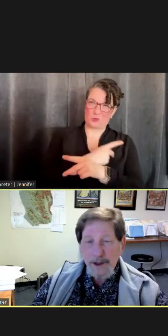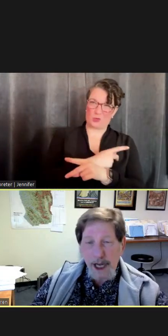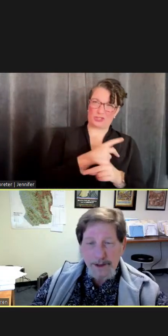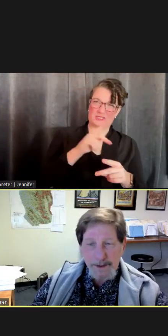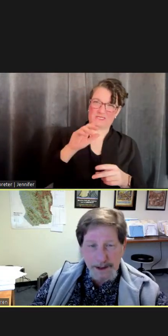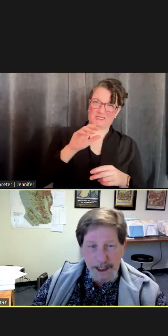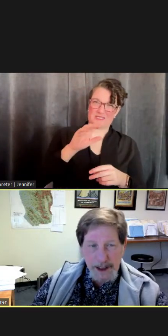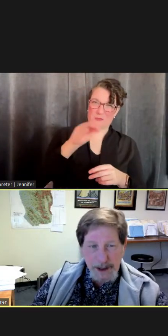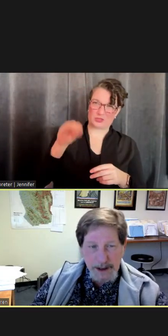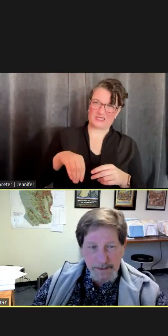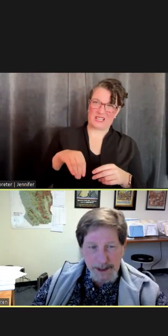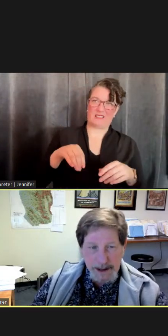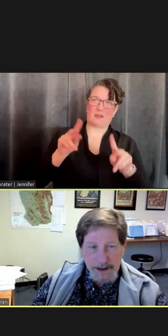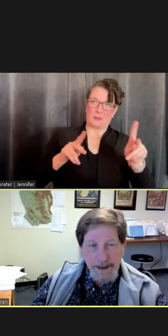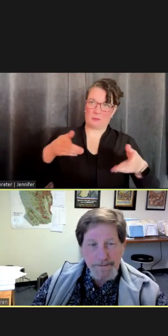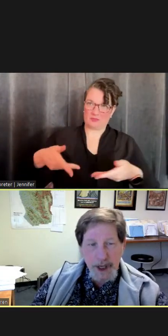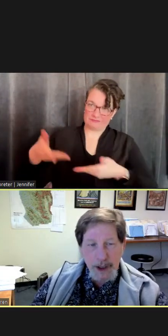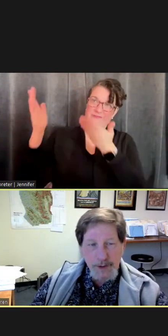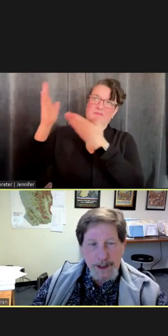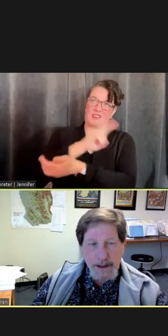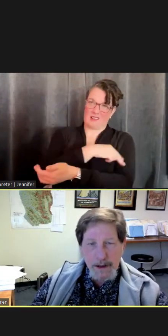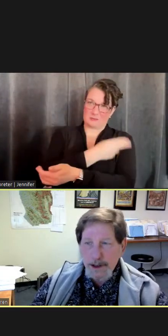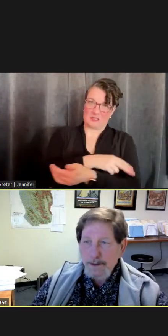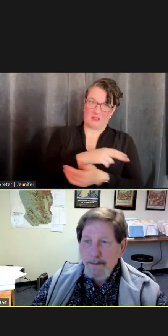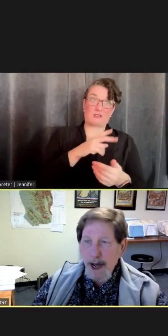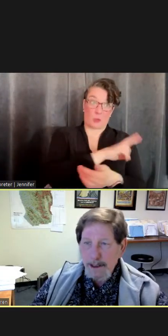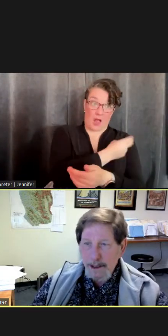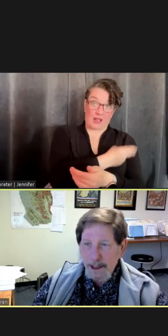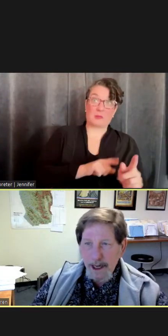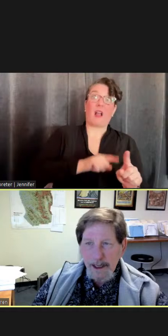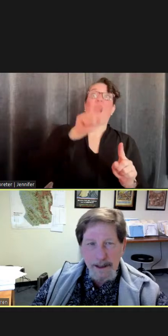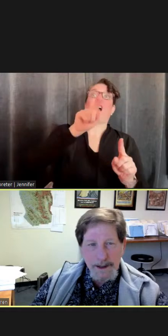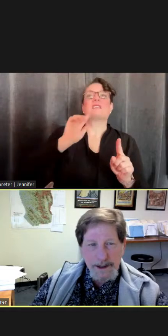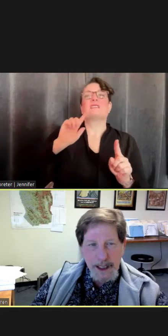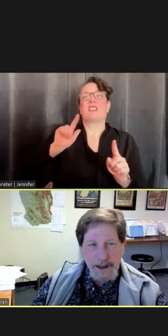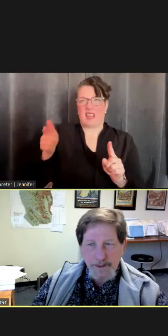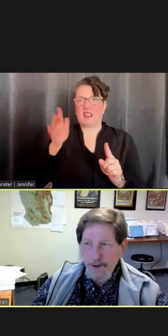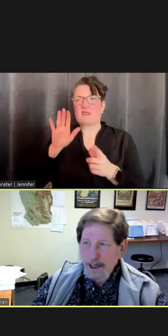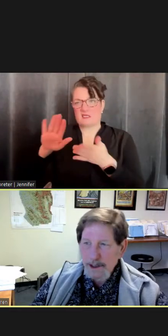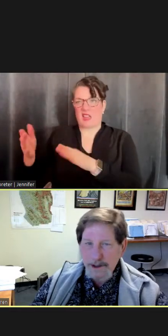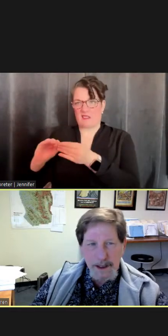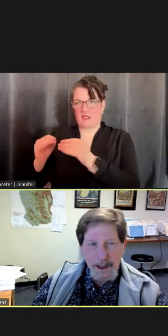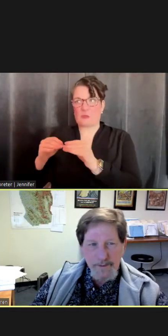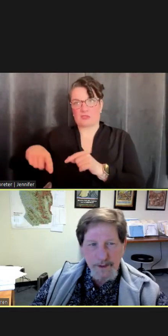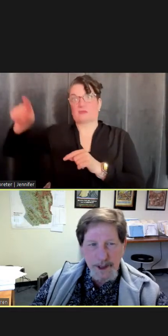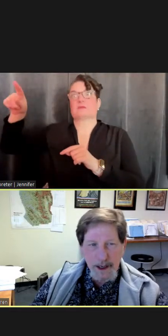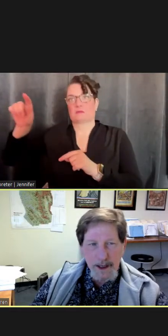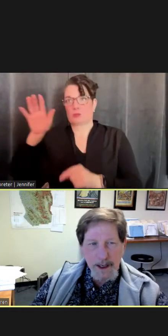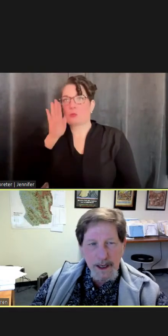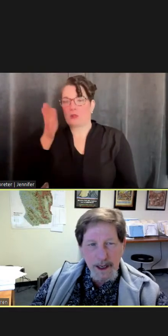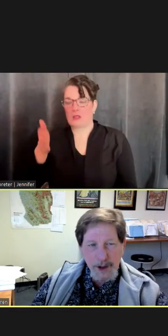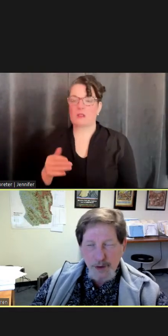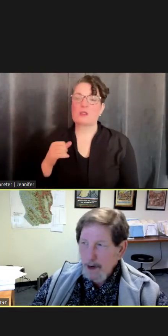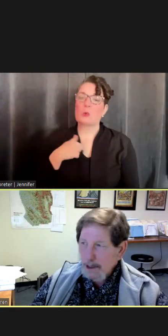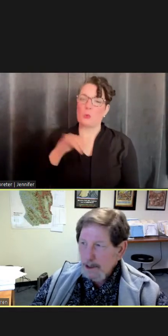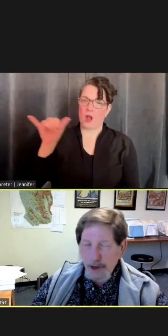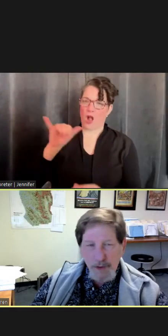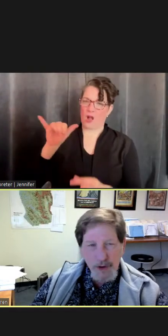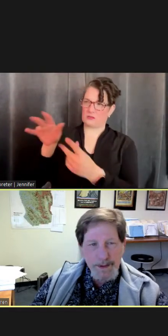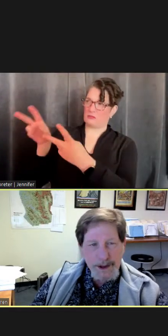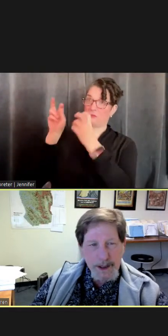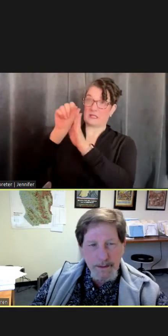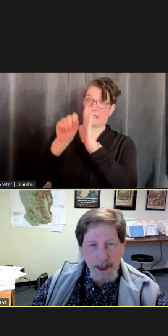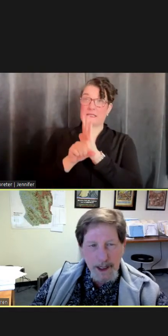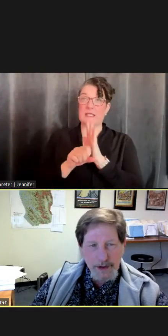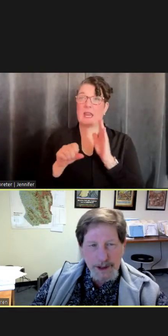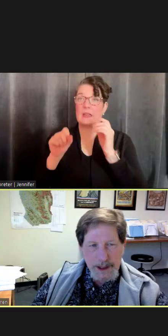mortality follows hospitalization as it peaks. So we then look to modeling, and the state has provided us from their new modeling